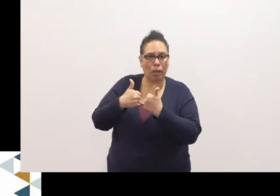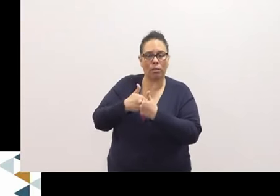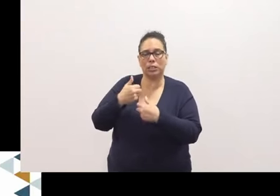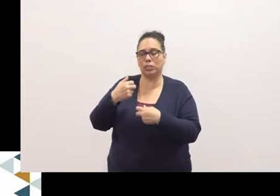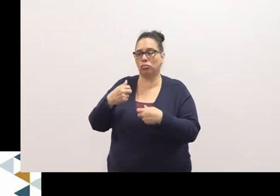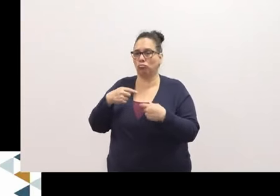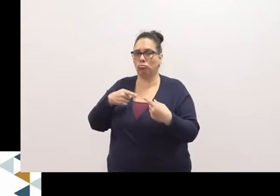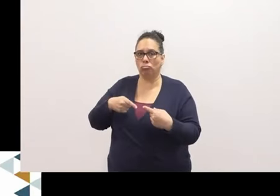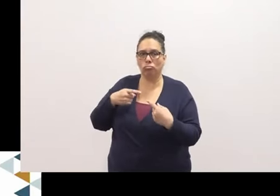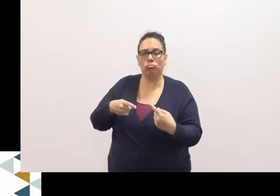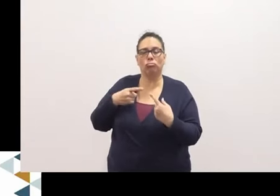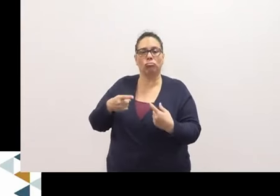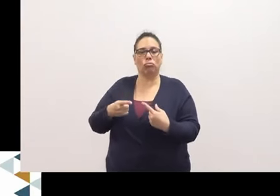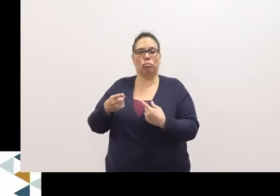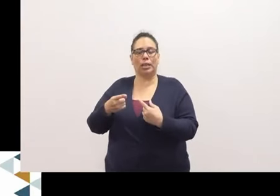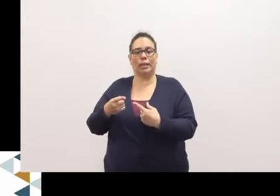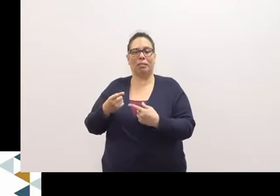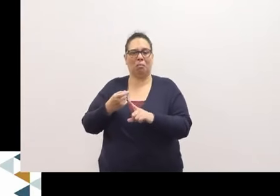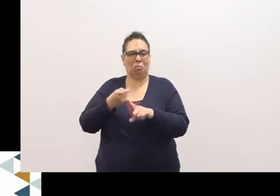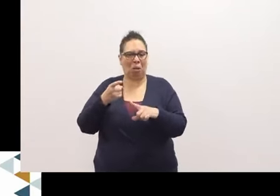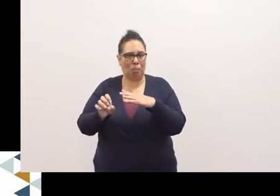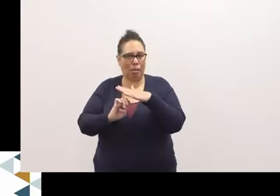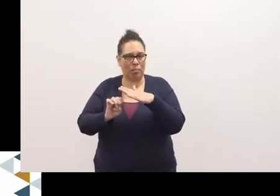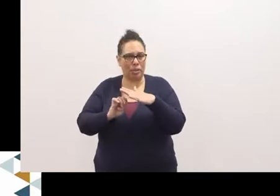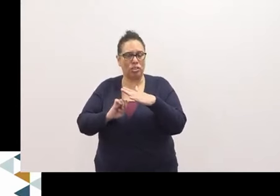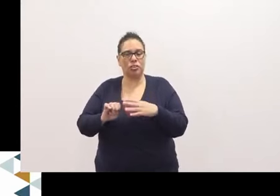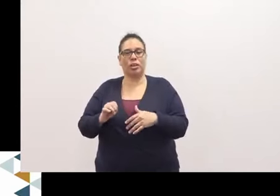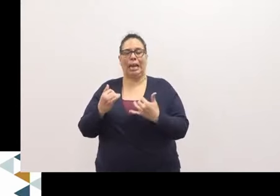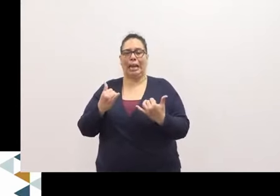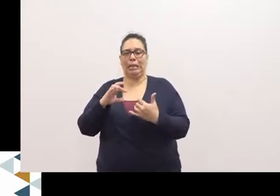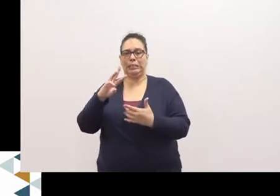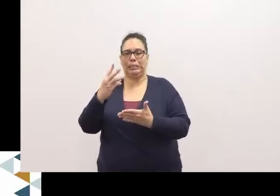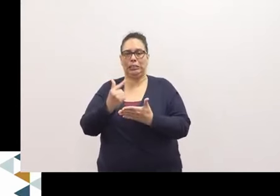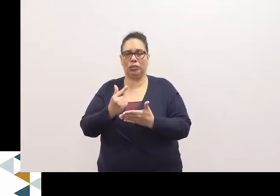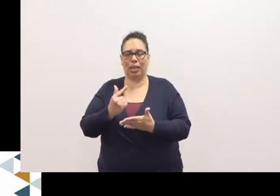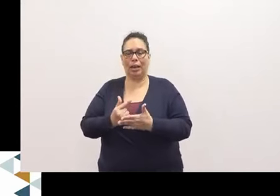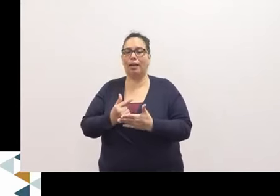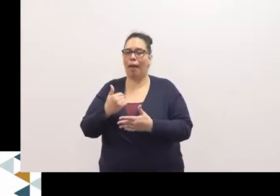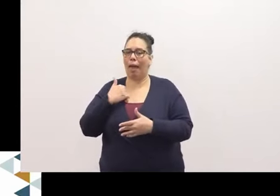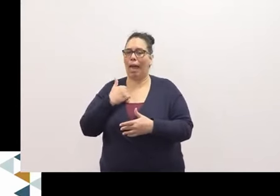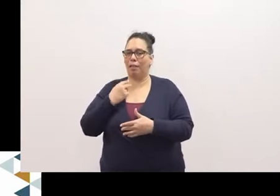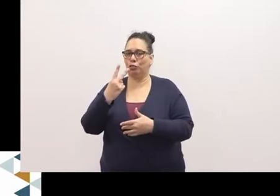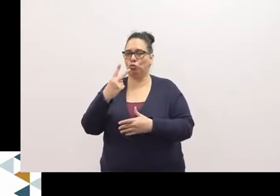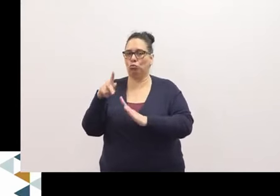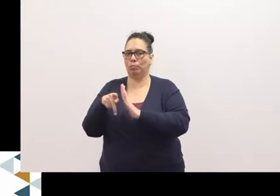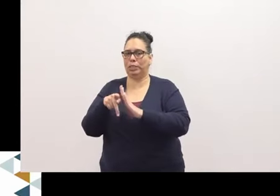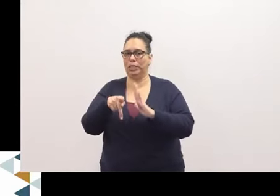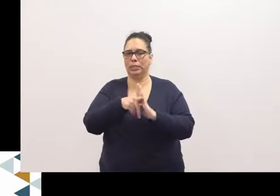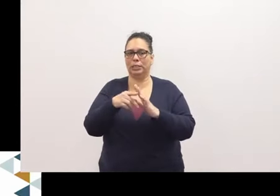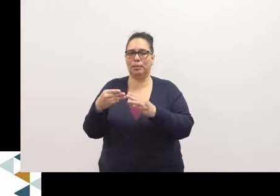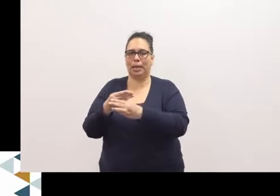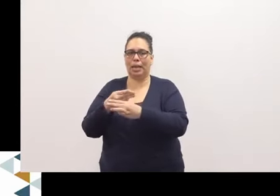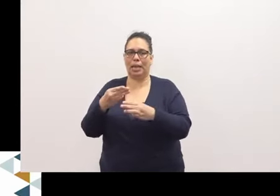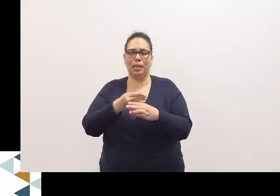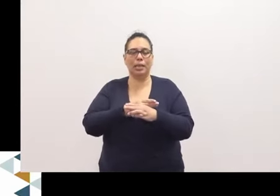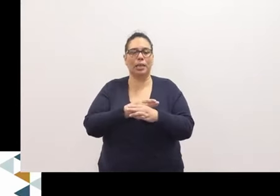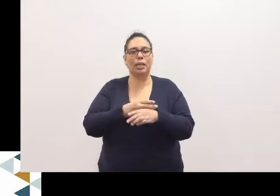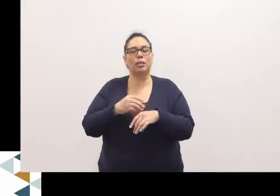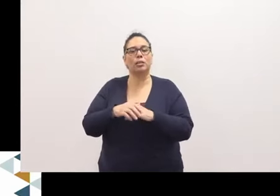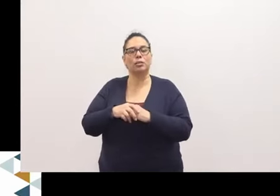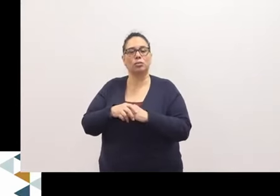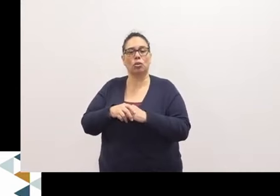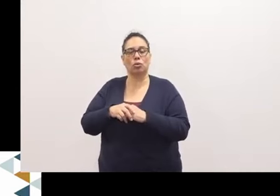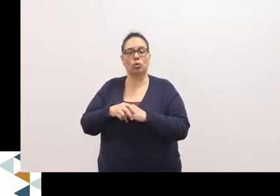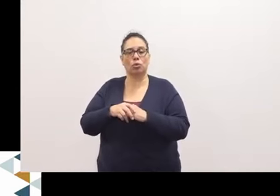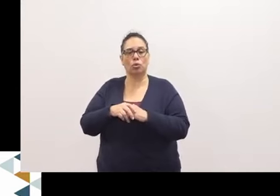difficulties based on as they came in from elementary school to sixth grade, have a double block of math in the work that we do with students